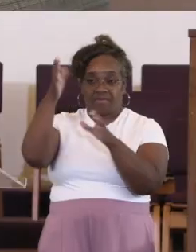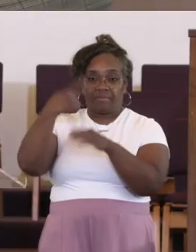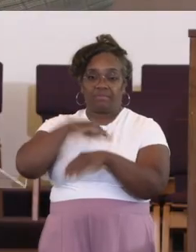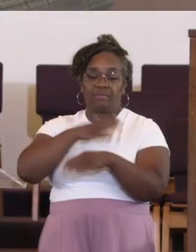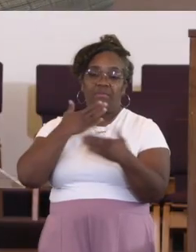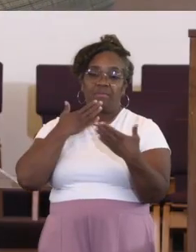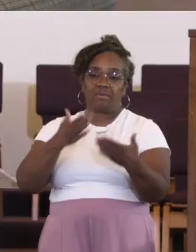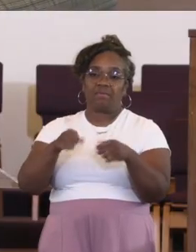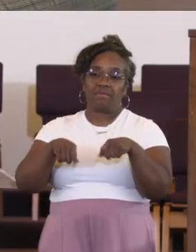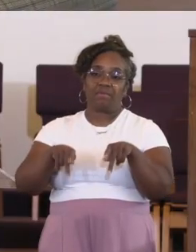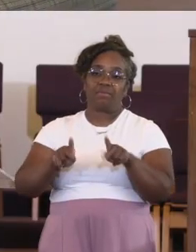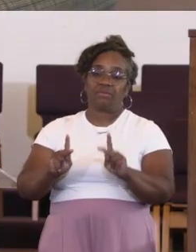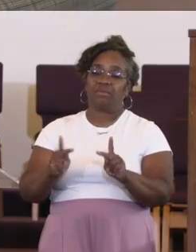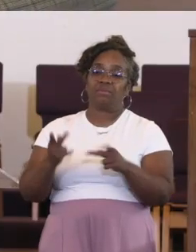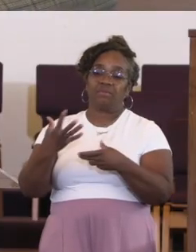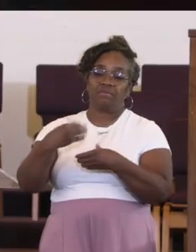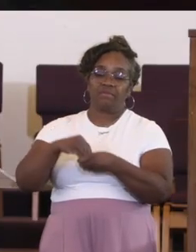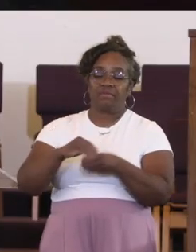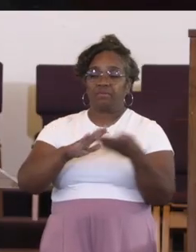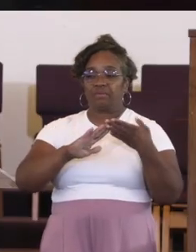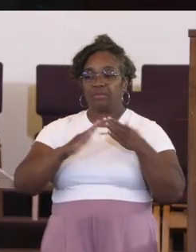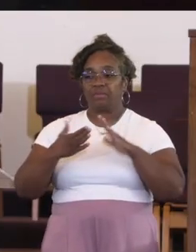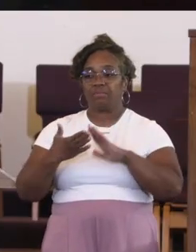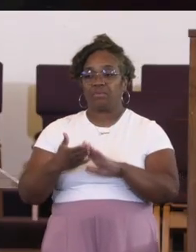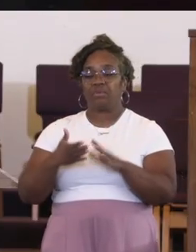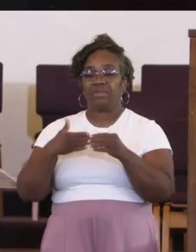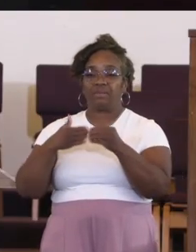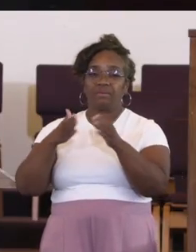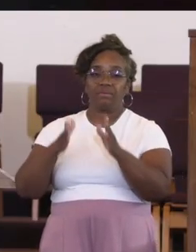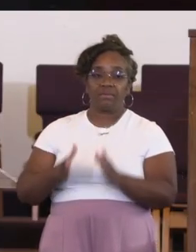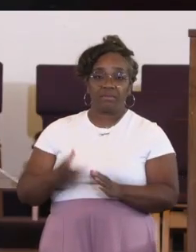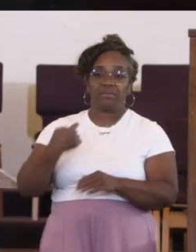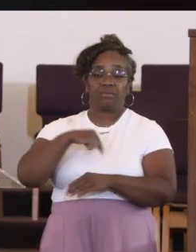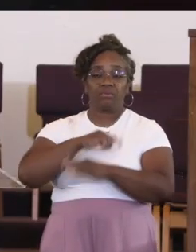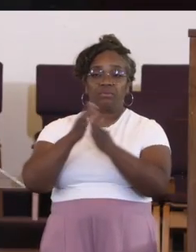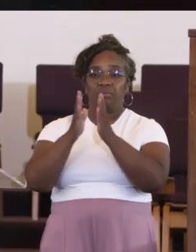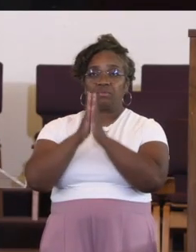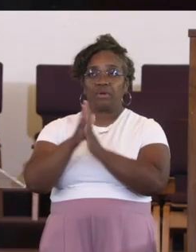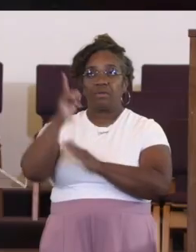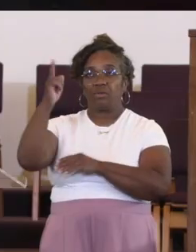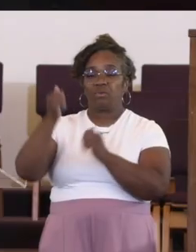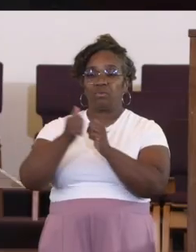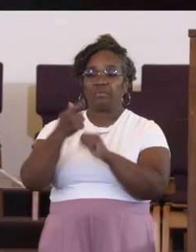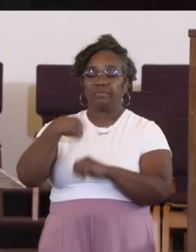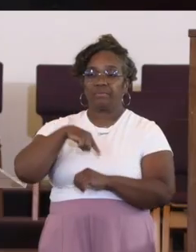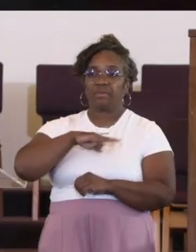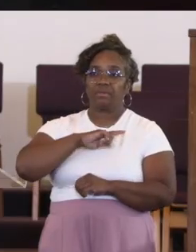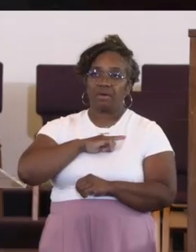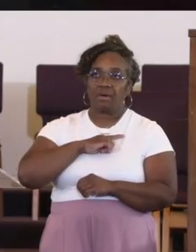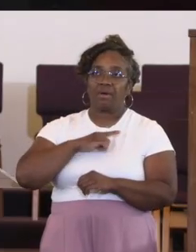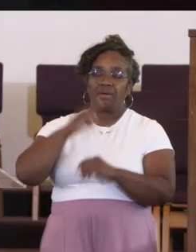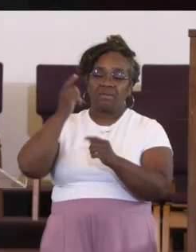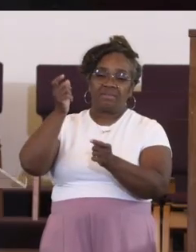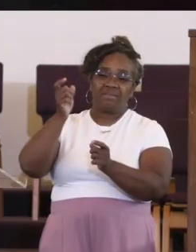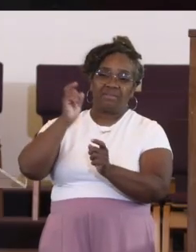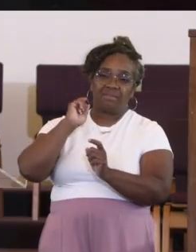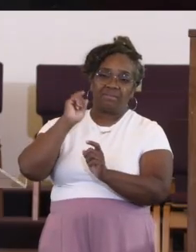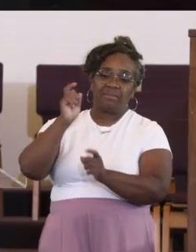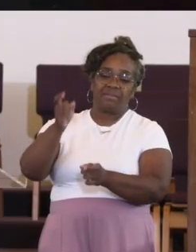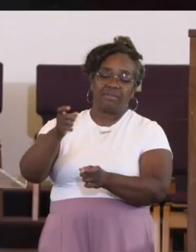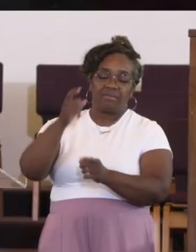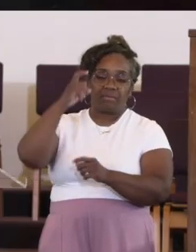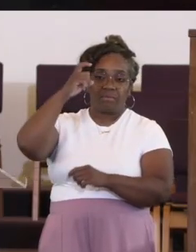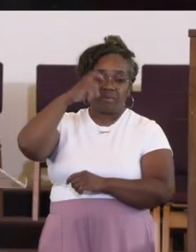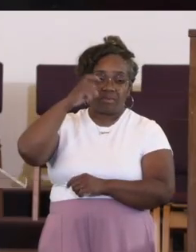to engage as community and leaders. We ask, oh God, that you would be with us and give us wisdom and understanding as we